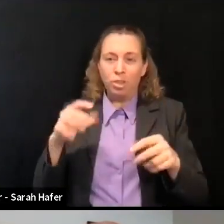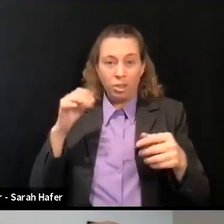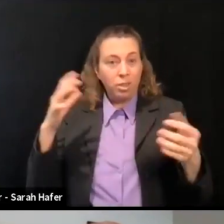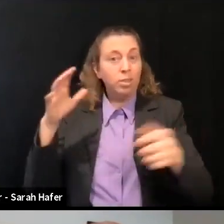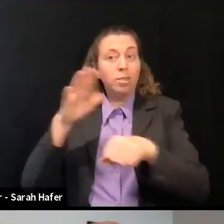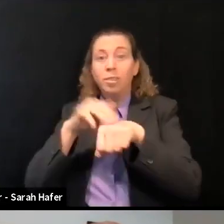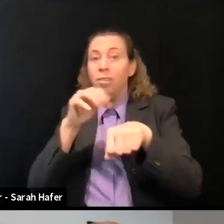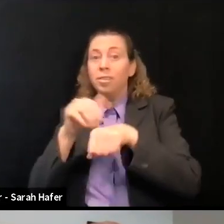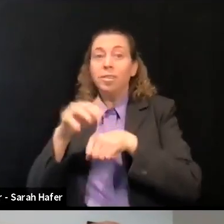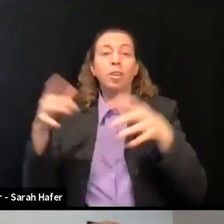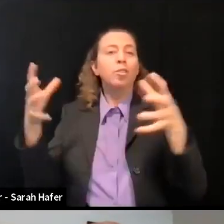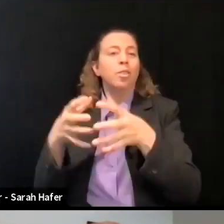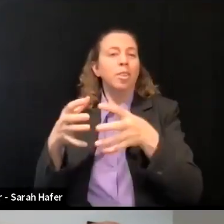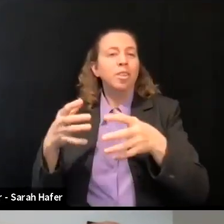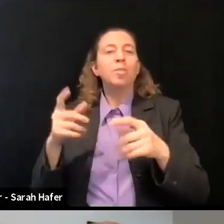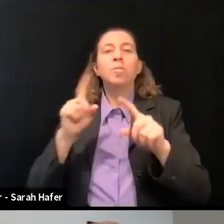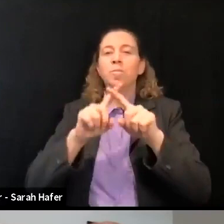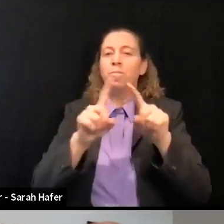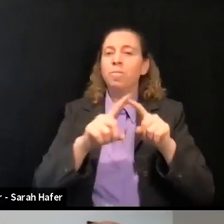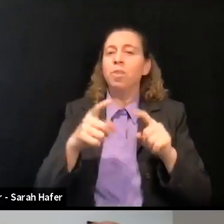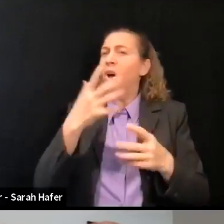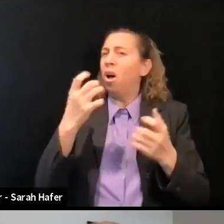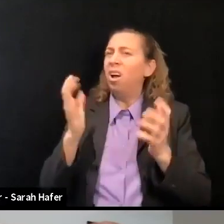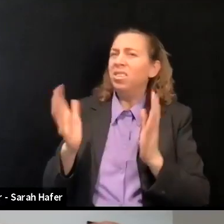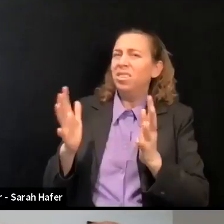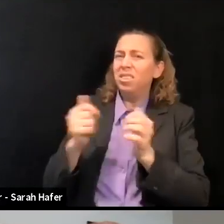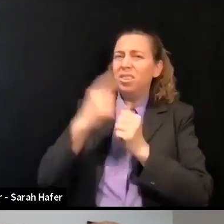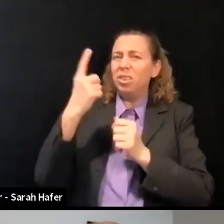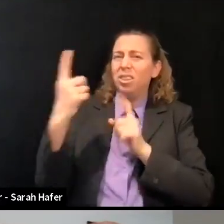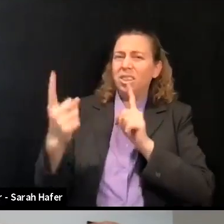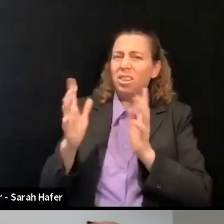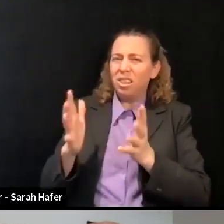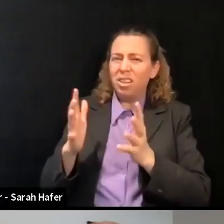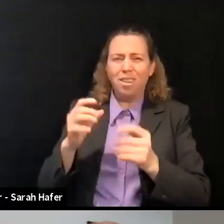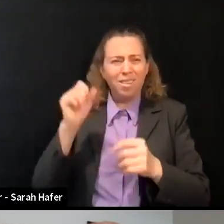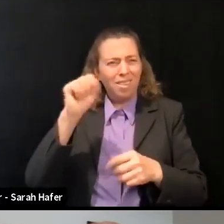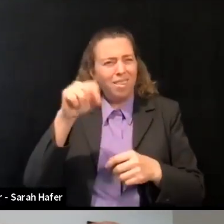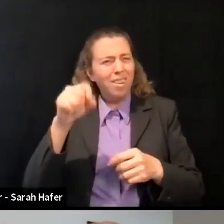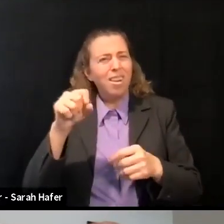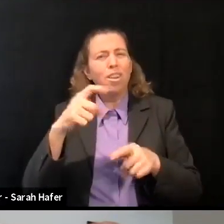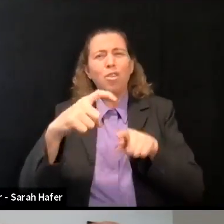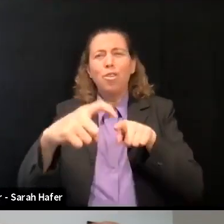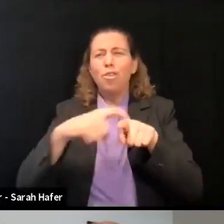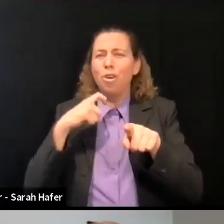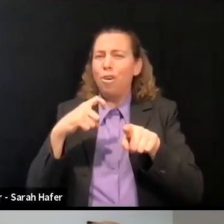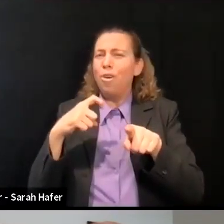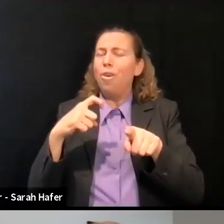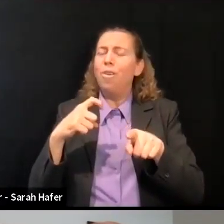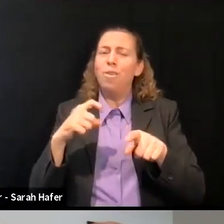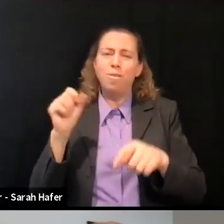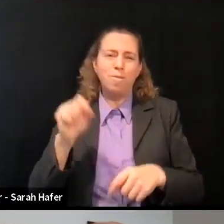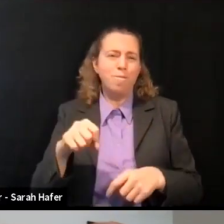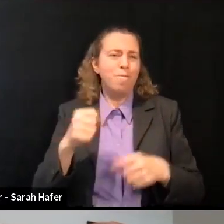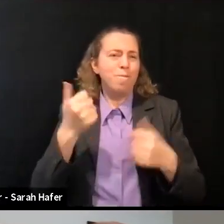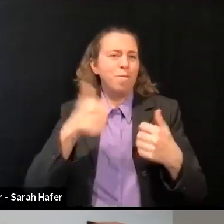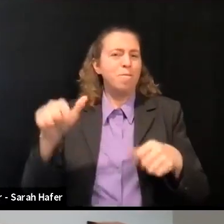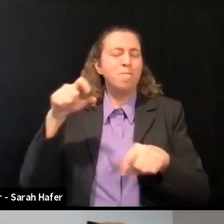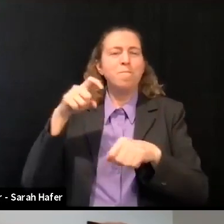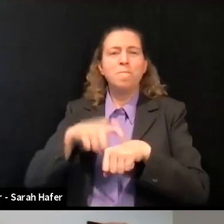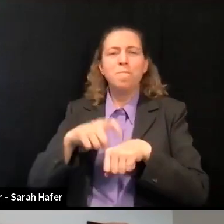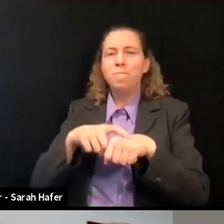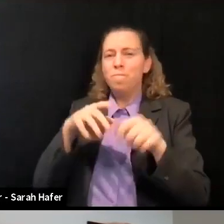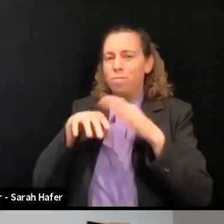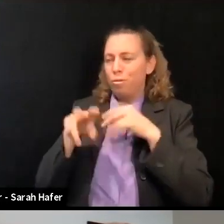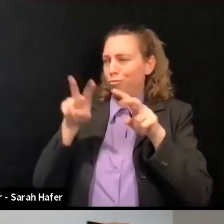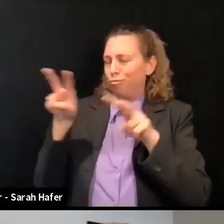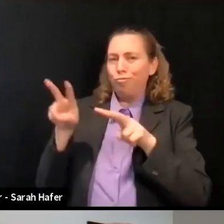talk, please call. As Dr. Zúñiga and Dr. Neimeyer have shared, we are all feeling,